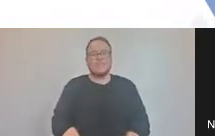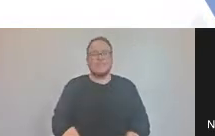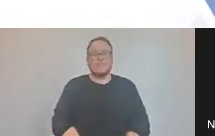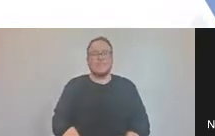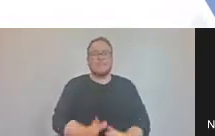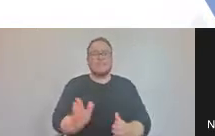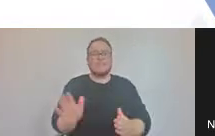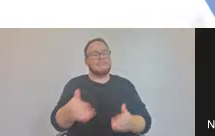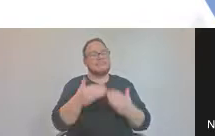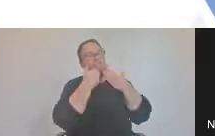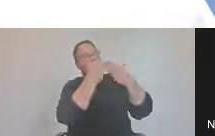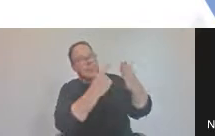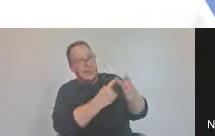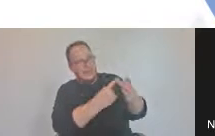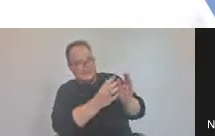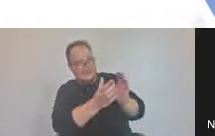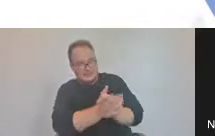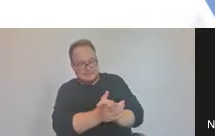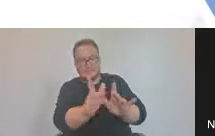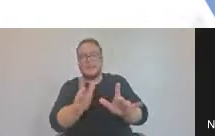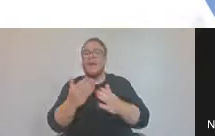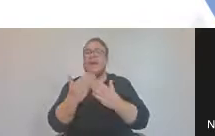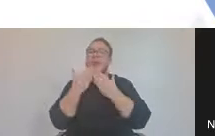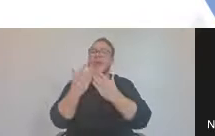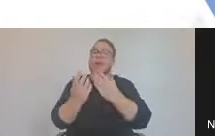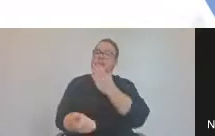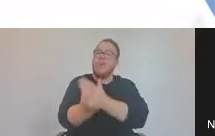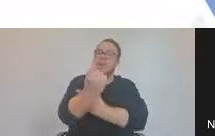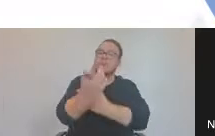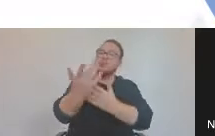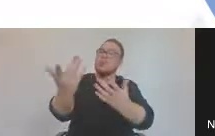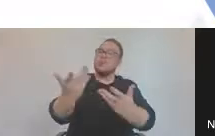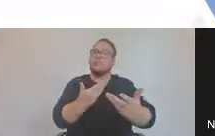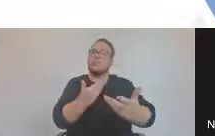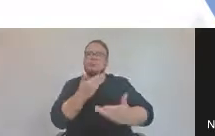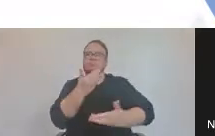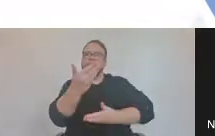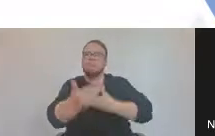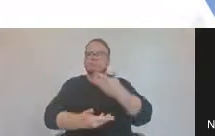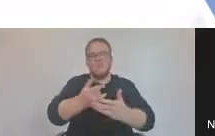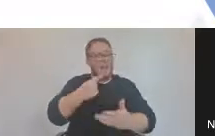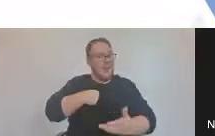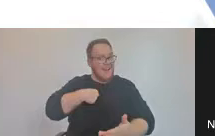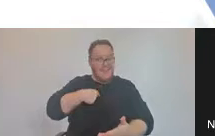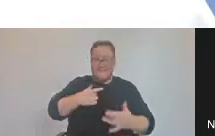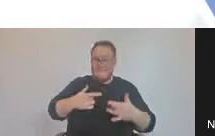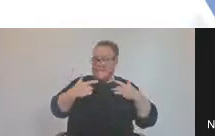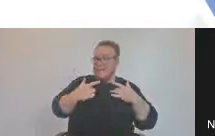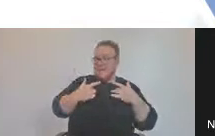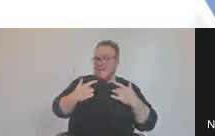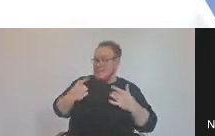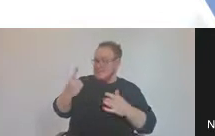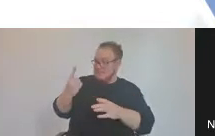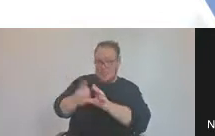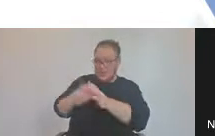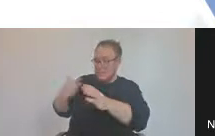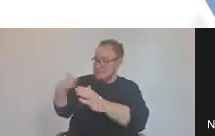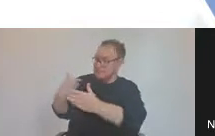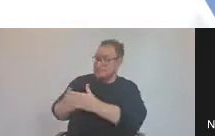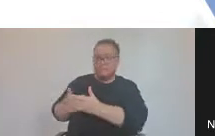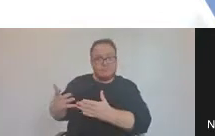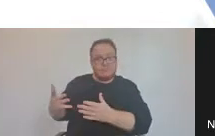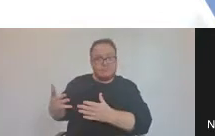Thank you, Alison, and thanks for the opportunity to talk through, I think, what's been a really successful year, if